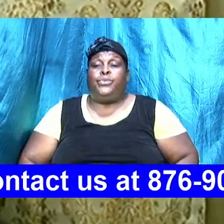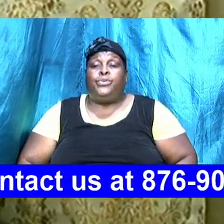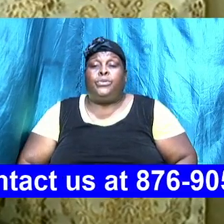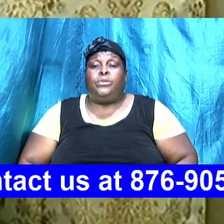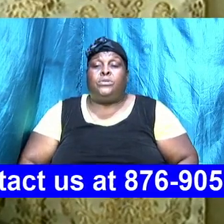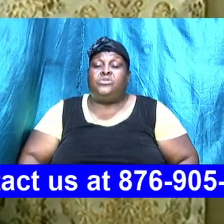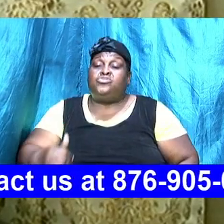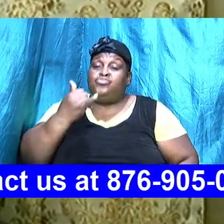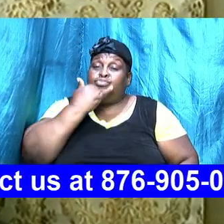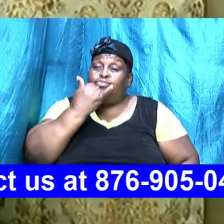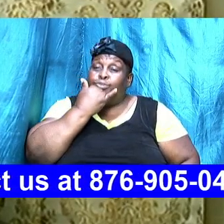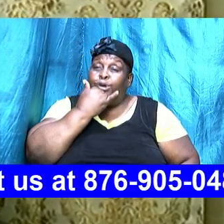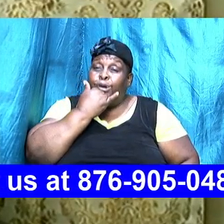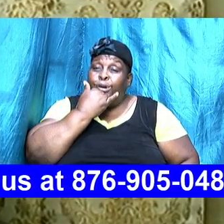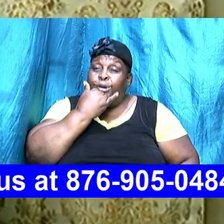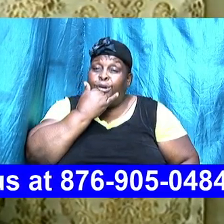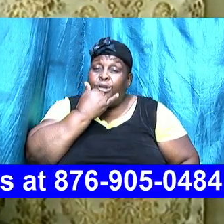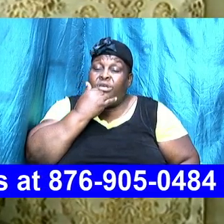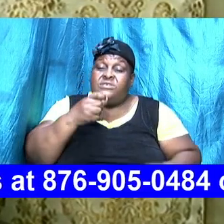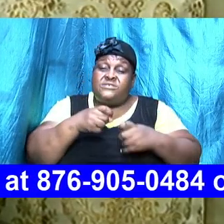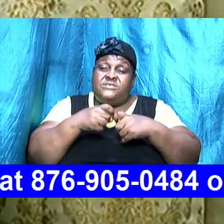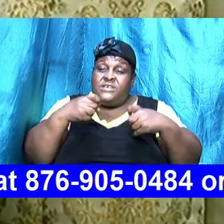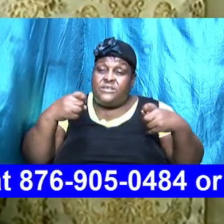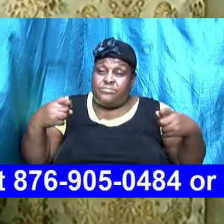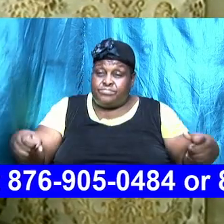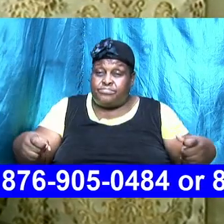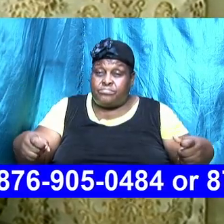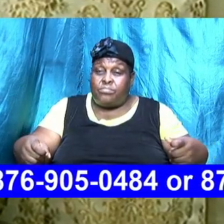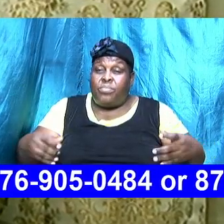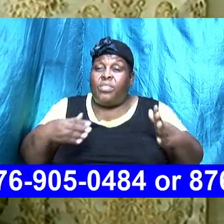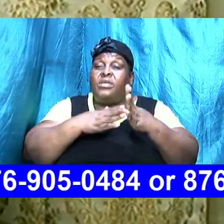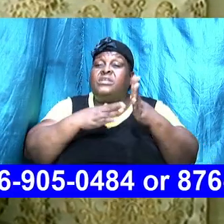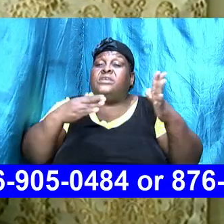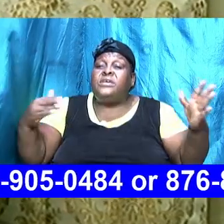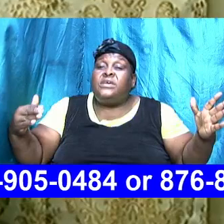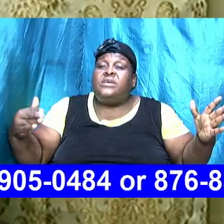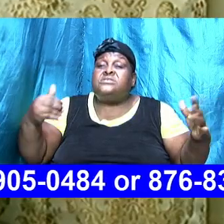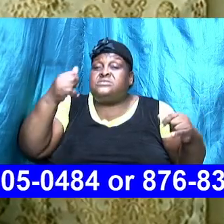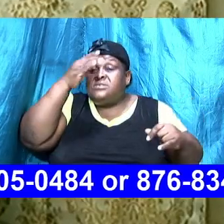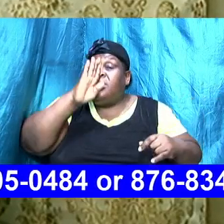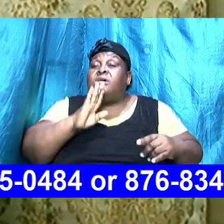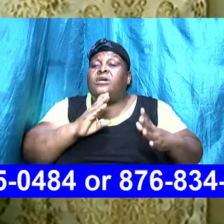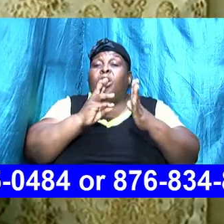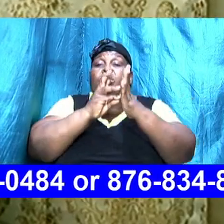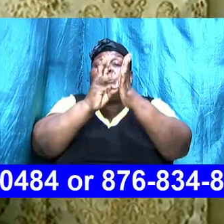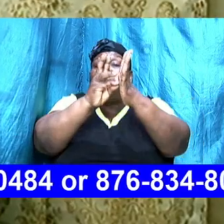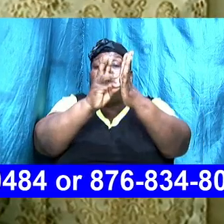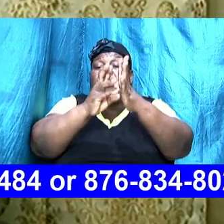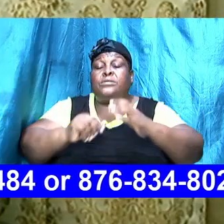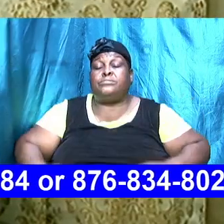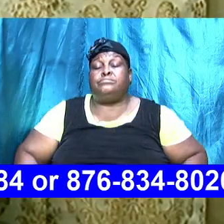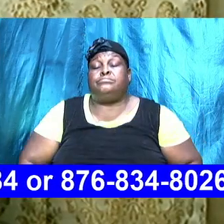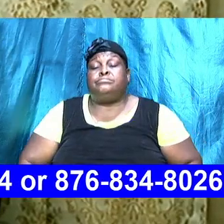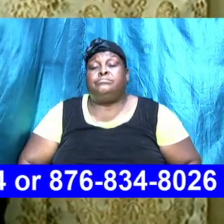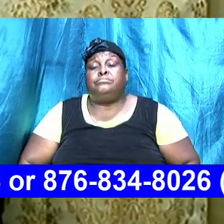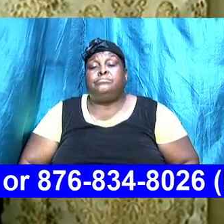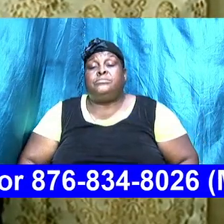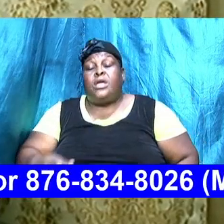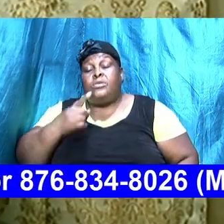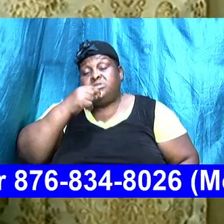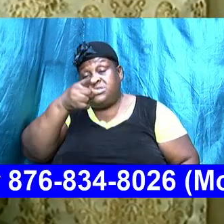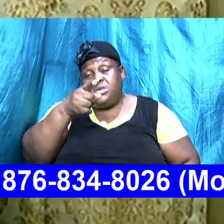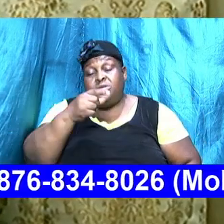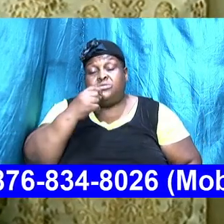it is wrong, it is sin, it is against the word of God. And I would suggest to